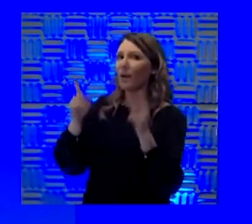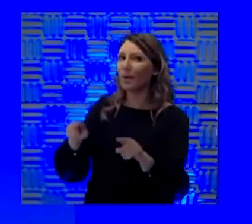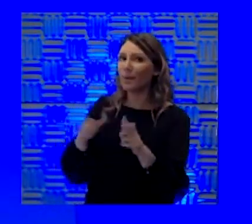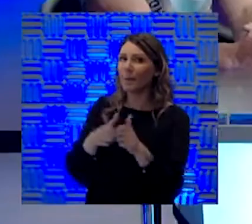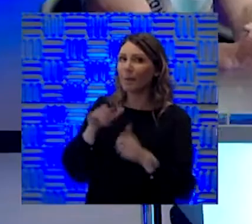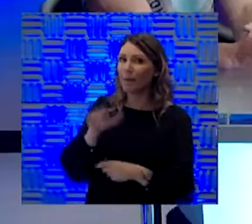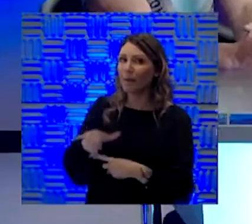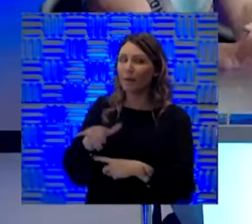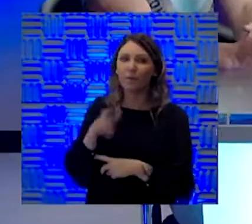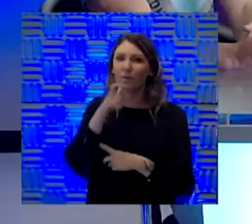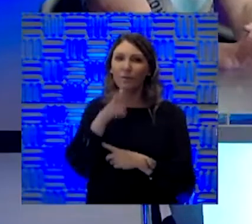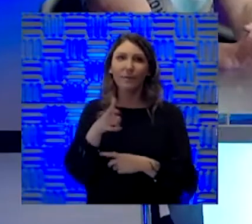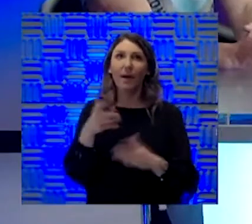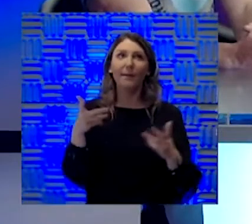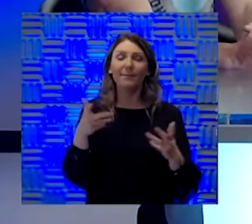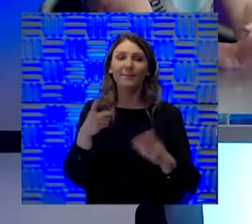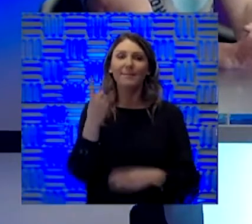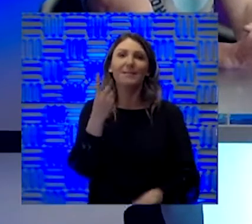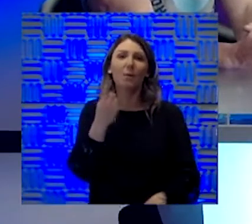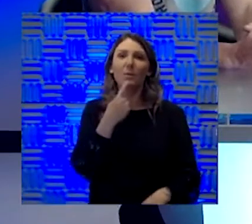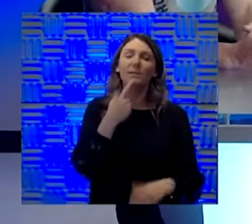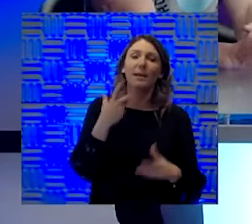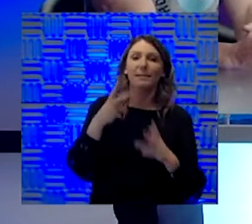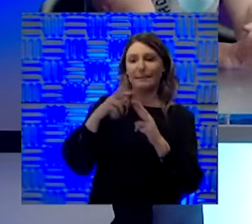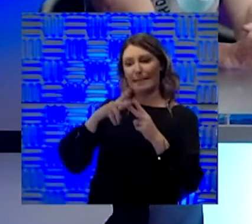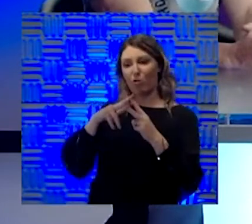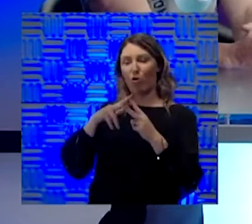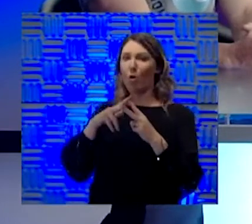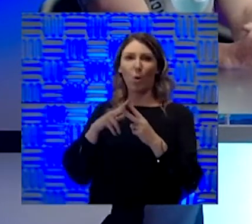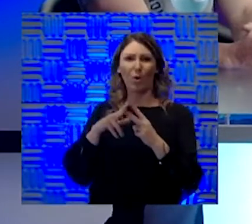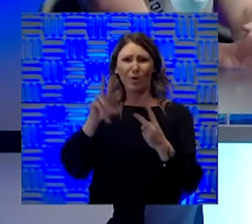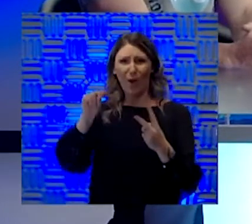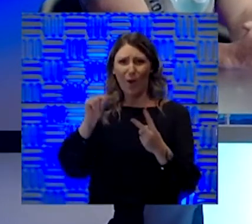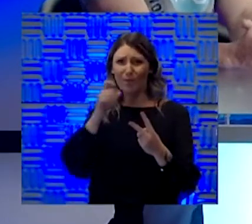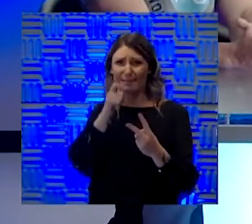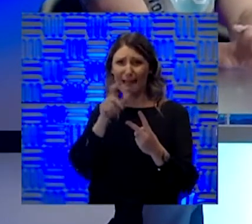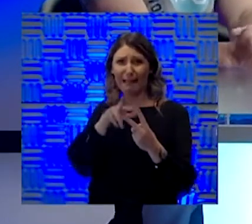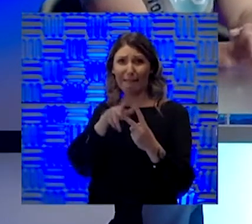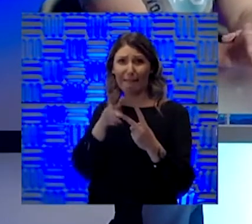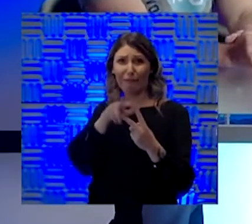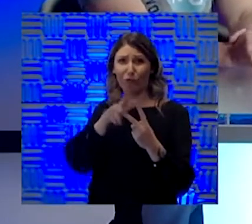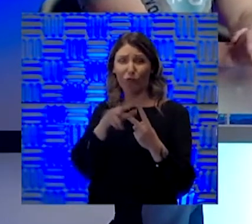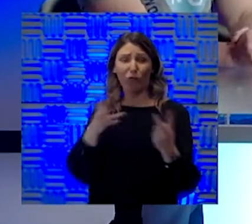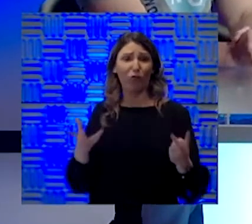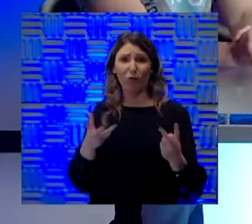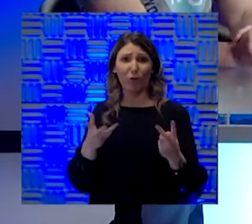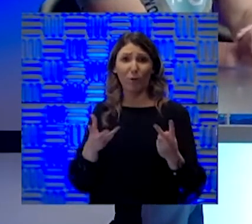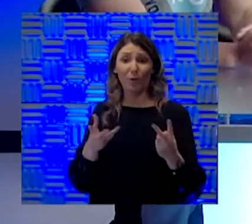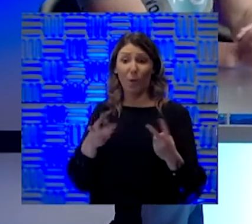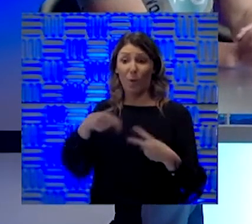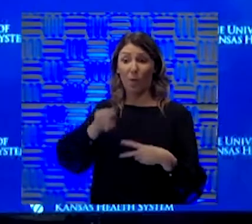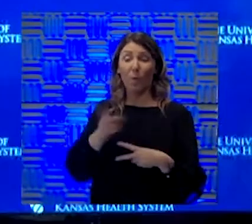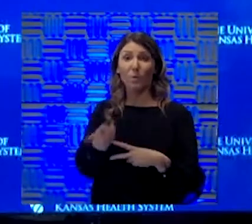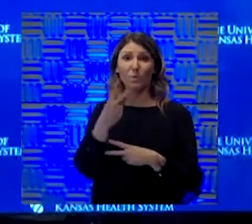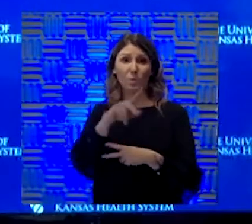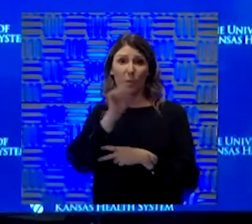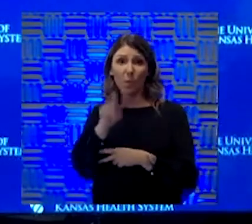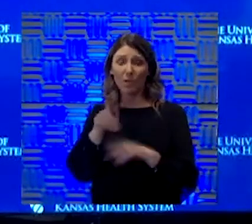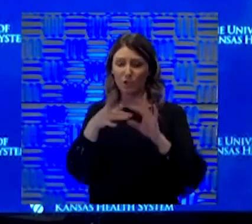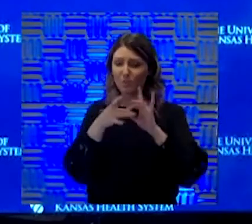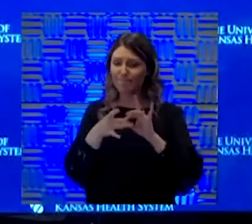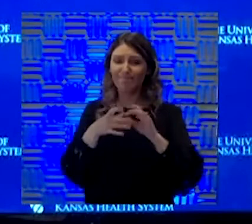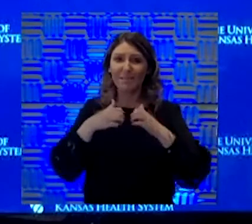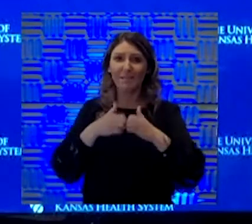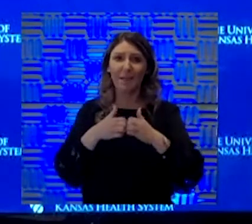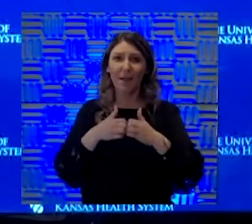there's not an easy, somebody would like to say, well, it's either or. It is absolutely not either or. Those two questions are wrapped together. You